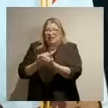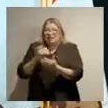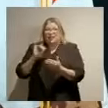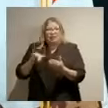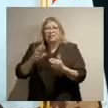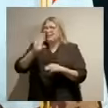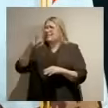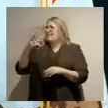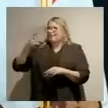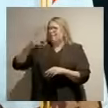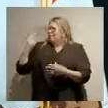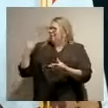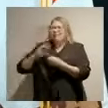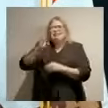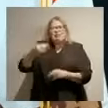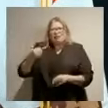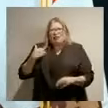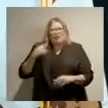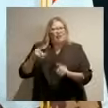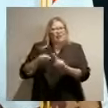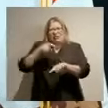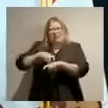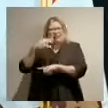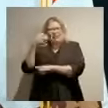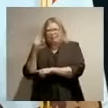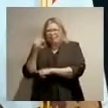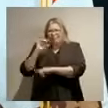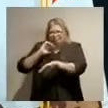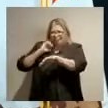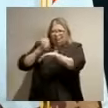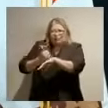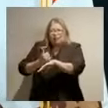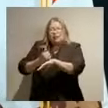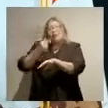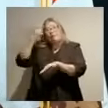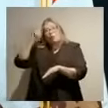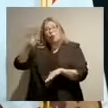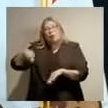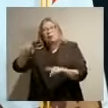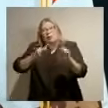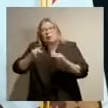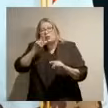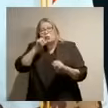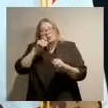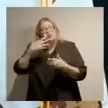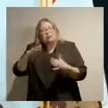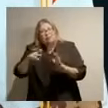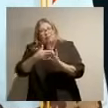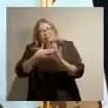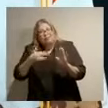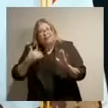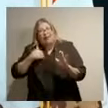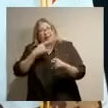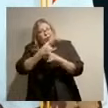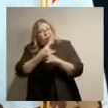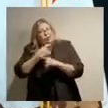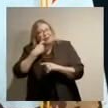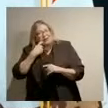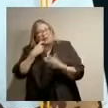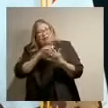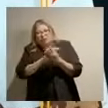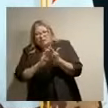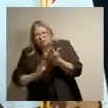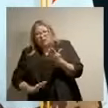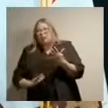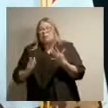deal with those that are struggling, duly diagnosed drug or alcohol addictions, which also was not eligible under the previous